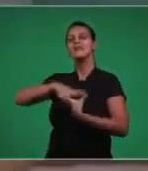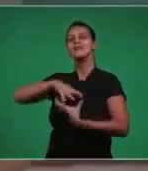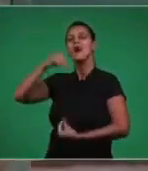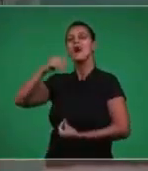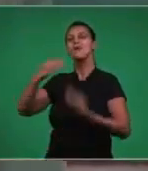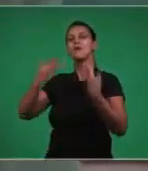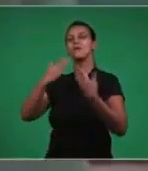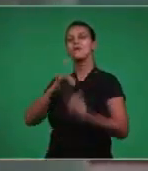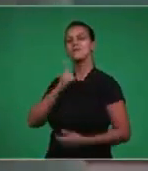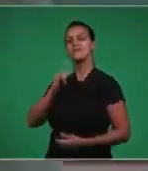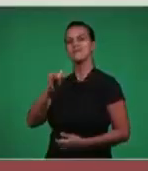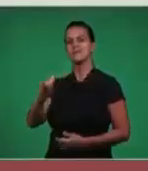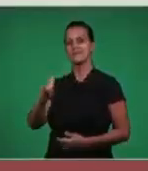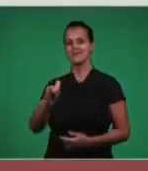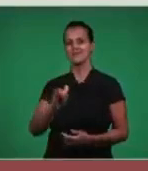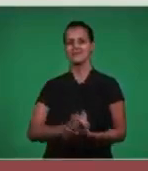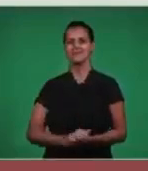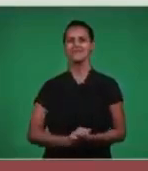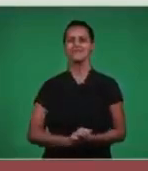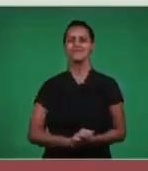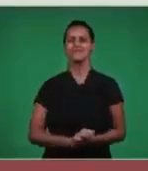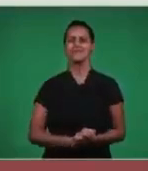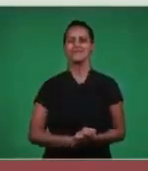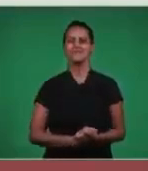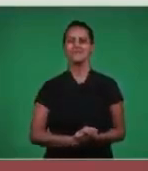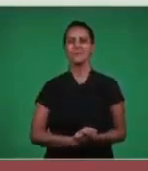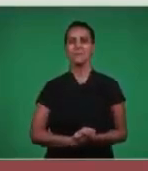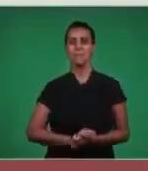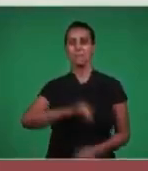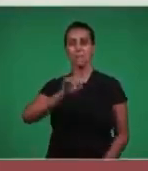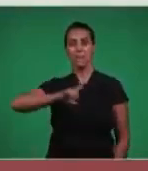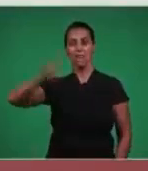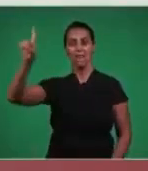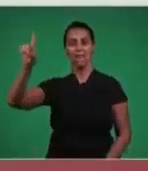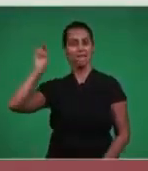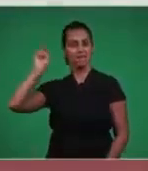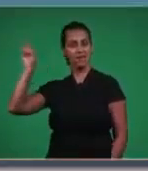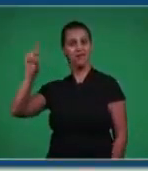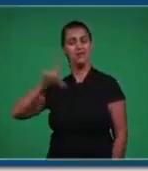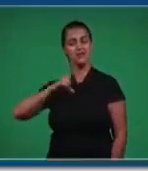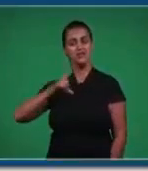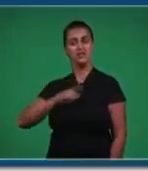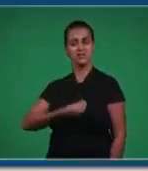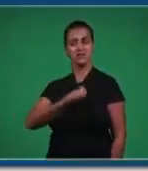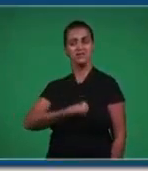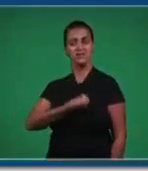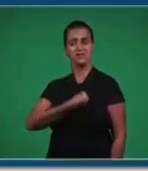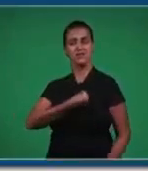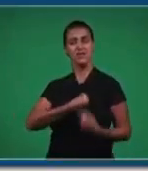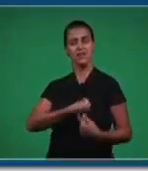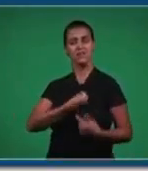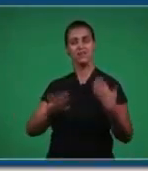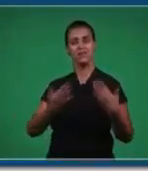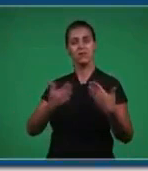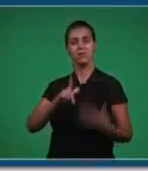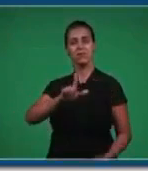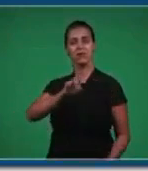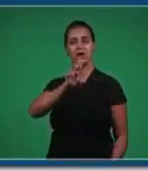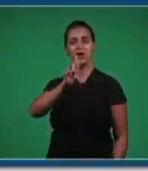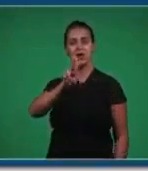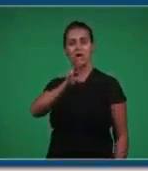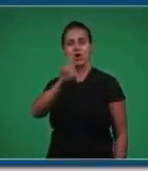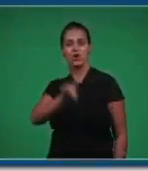be the name of the Lord. Let's go to the next video. In Him there was life, and the life was the light of man.